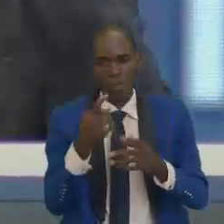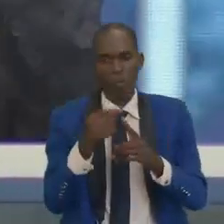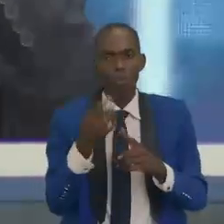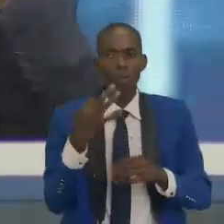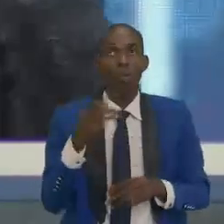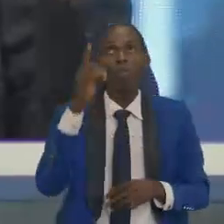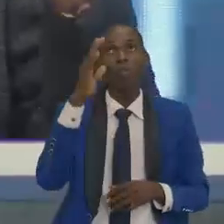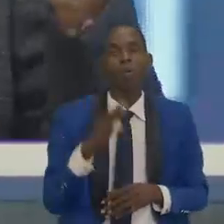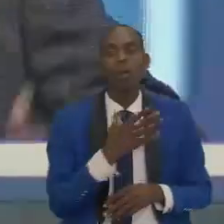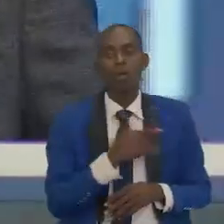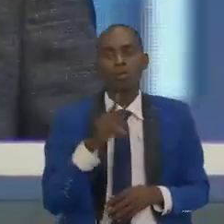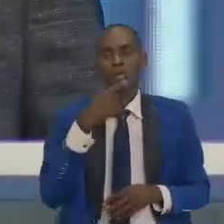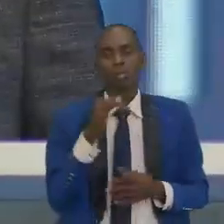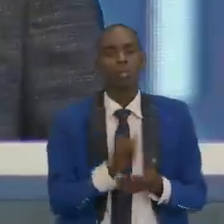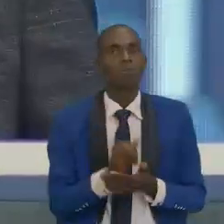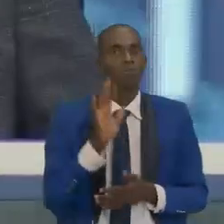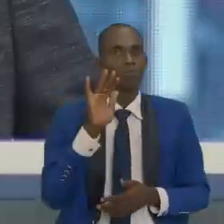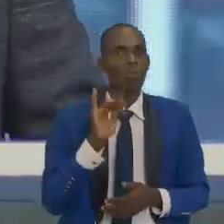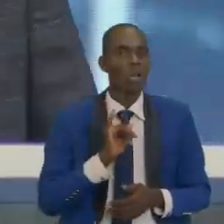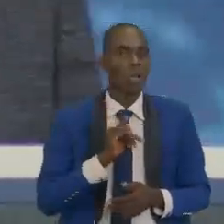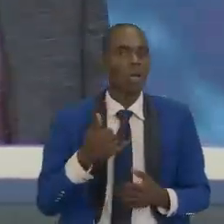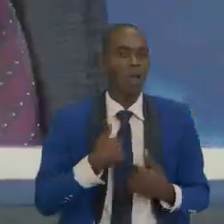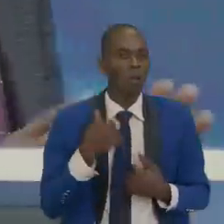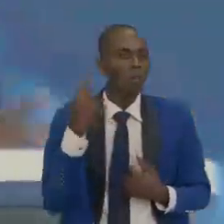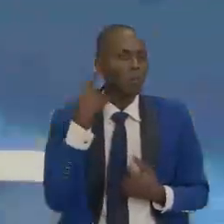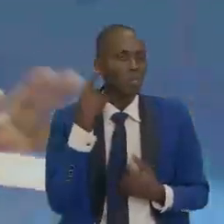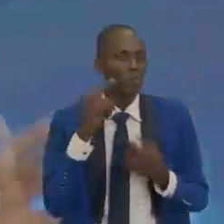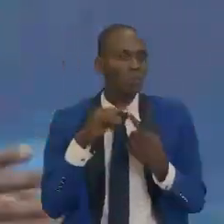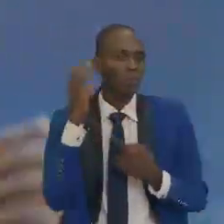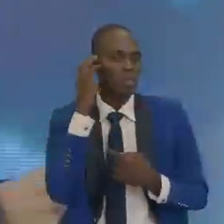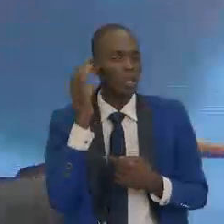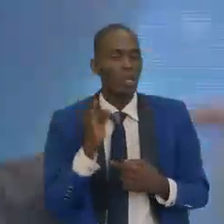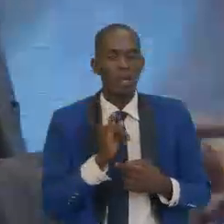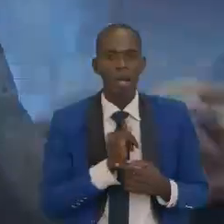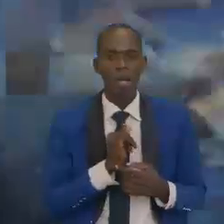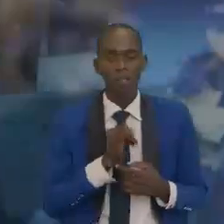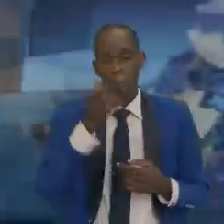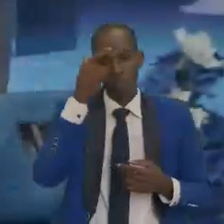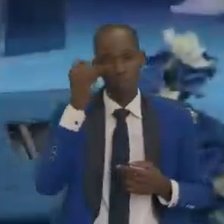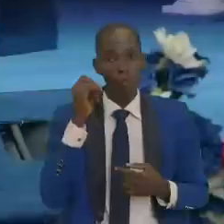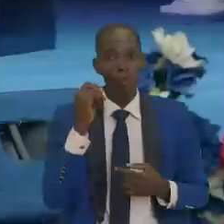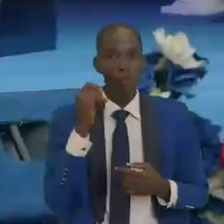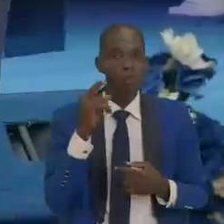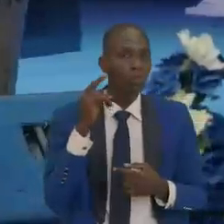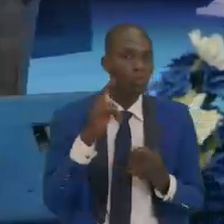you say, I have ears to hear. And because you hear, is